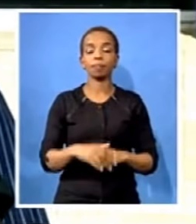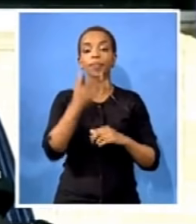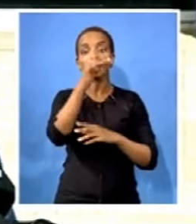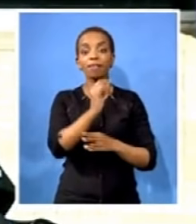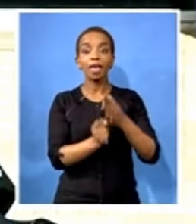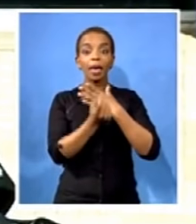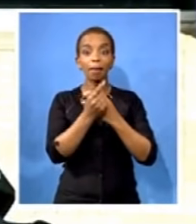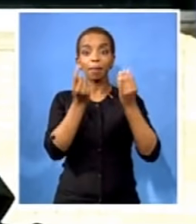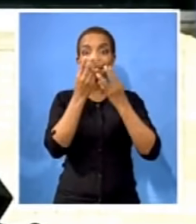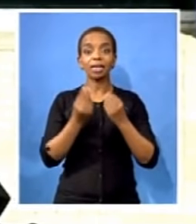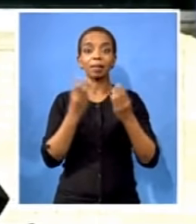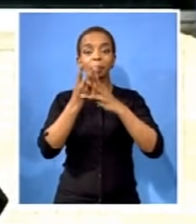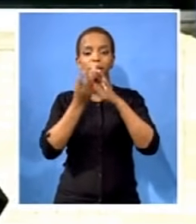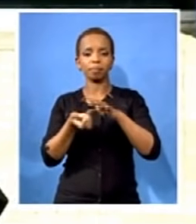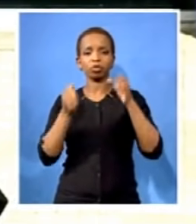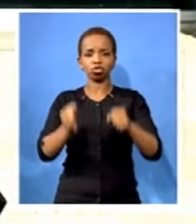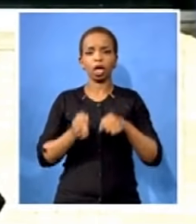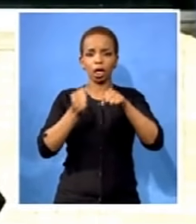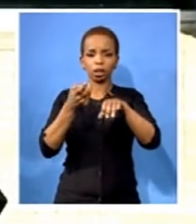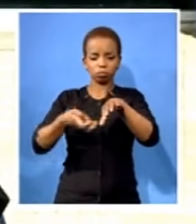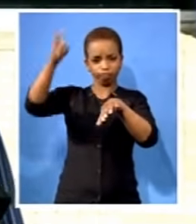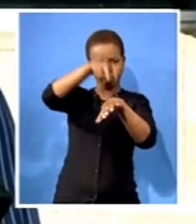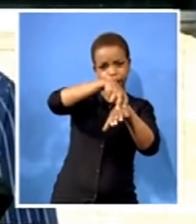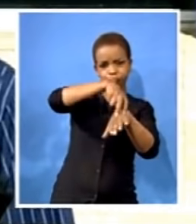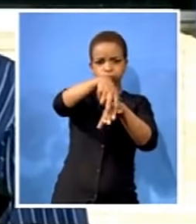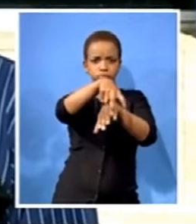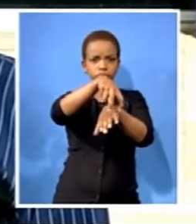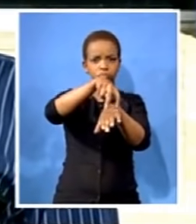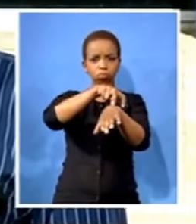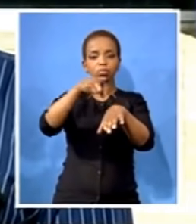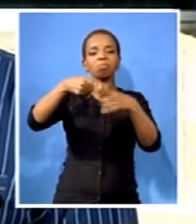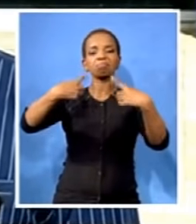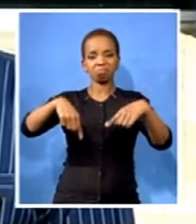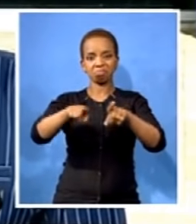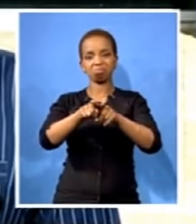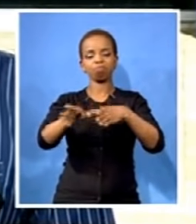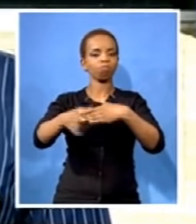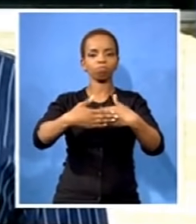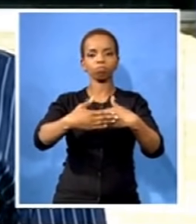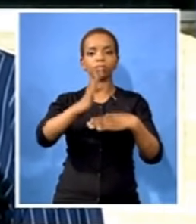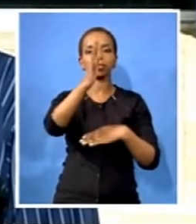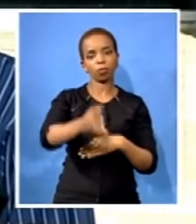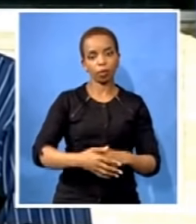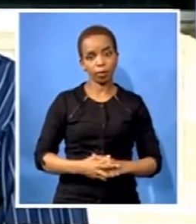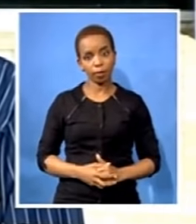we will close it down if that actually happens. So it